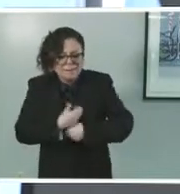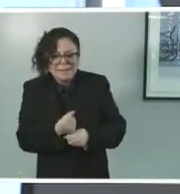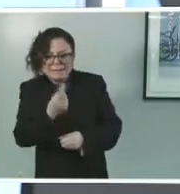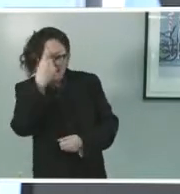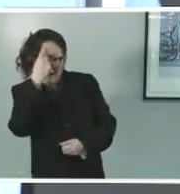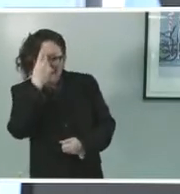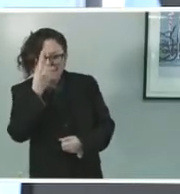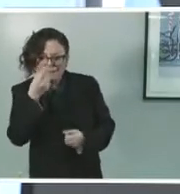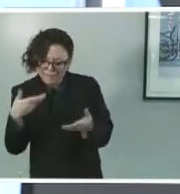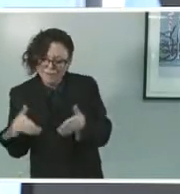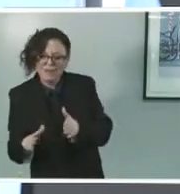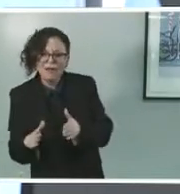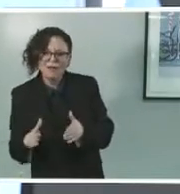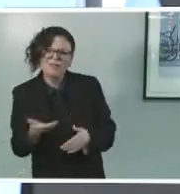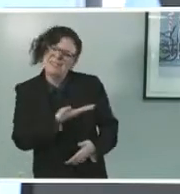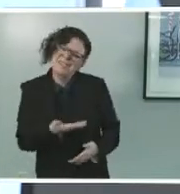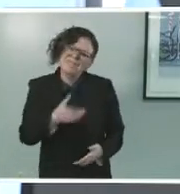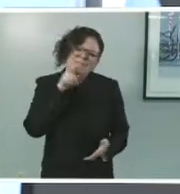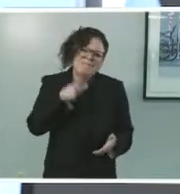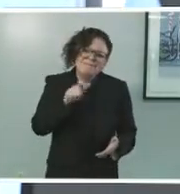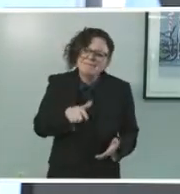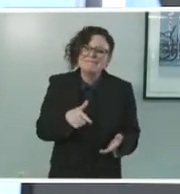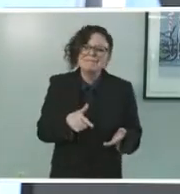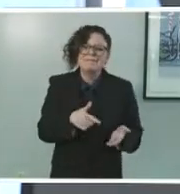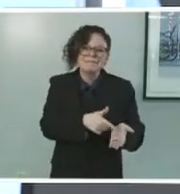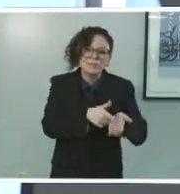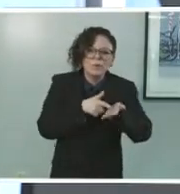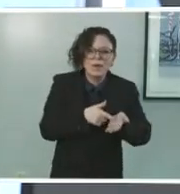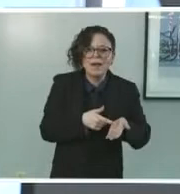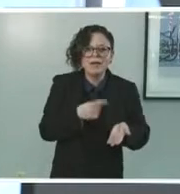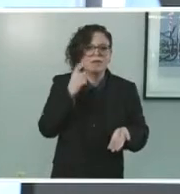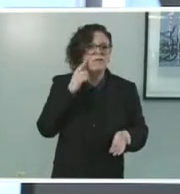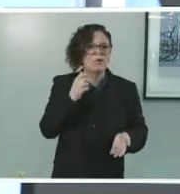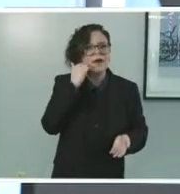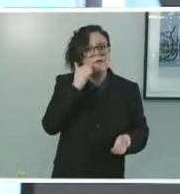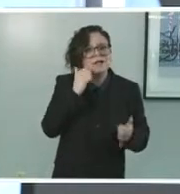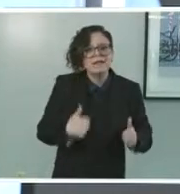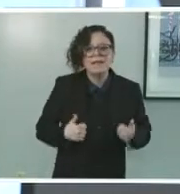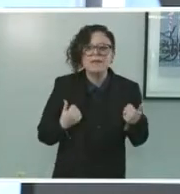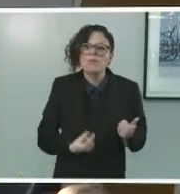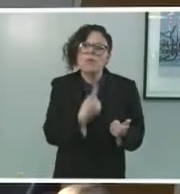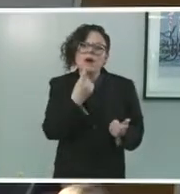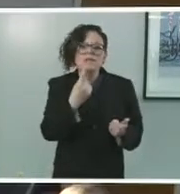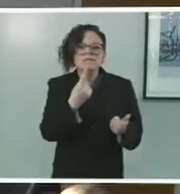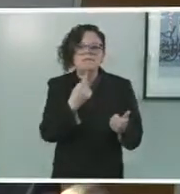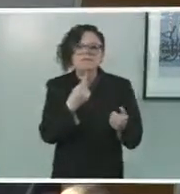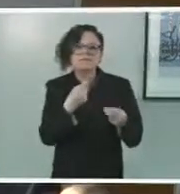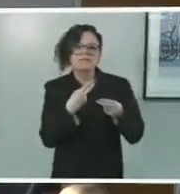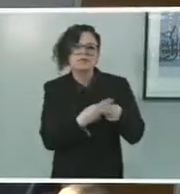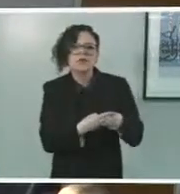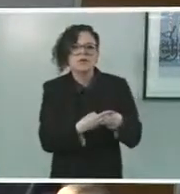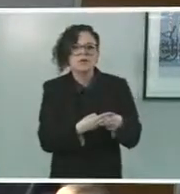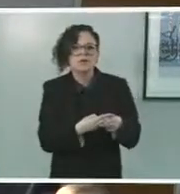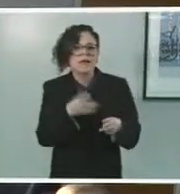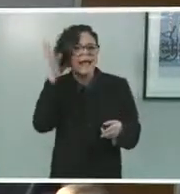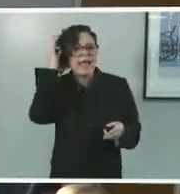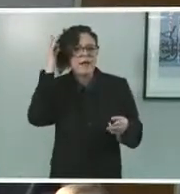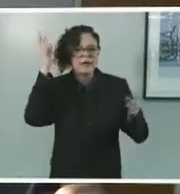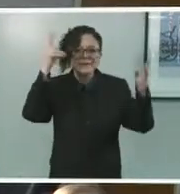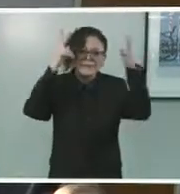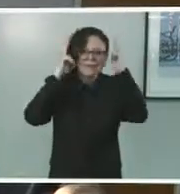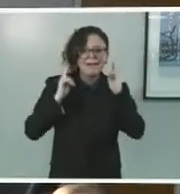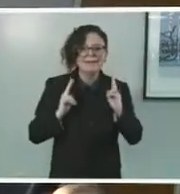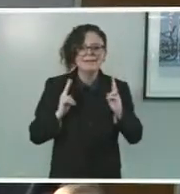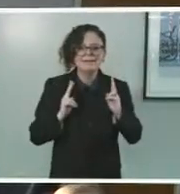not necessary for your daily life, like, for example, I think one is maybe hair salons. You